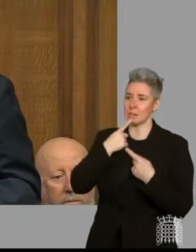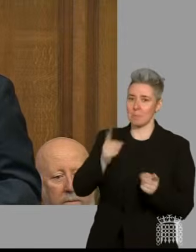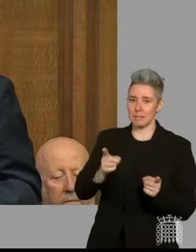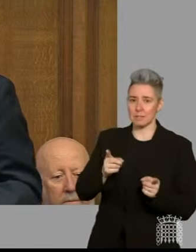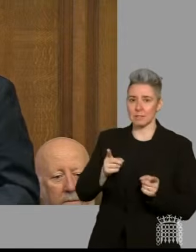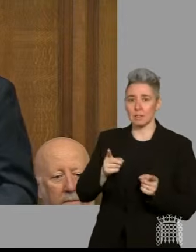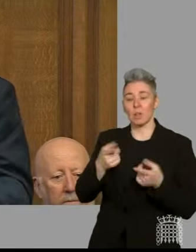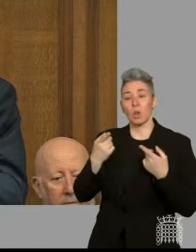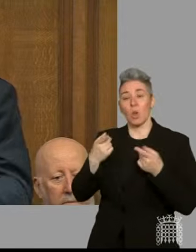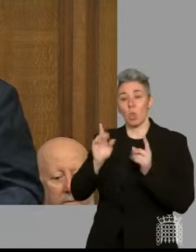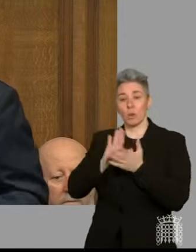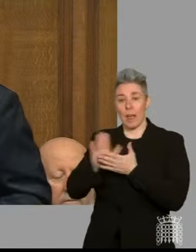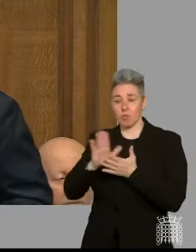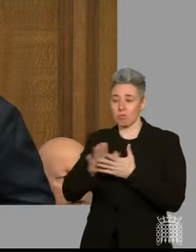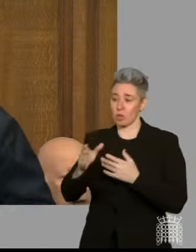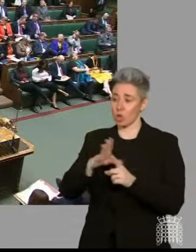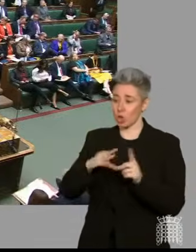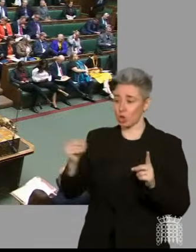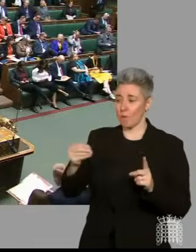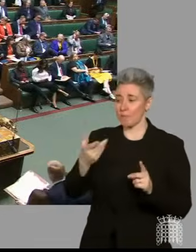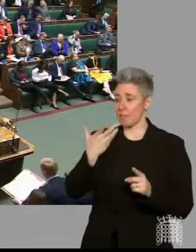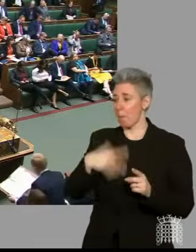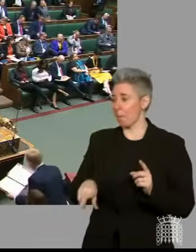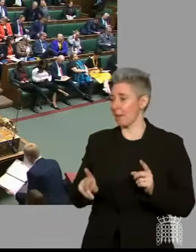Teesside taxpayers down the river?